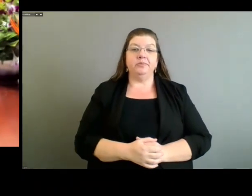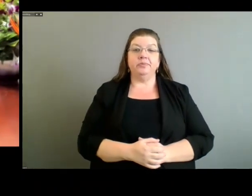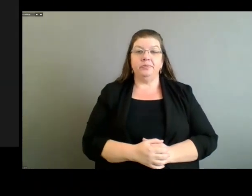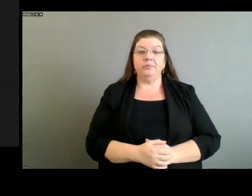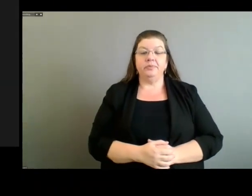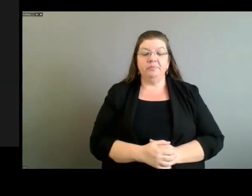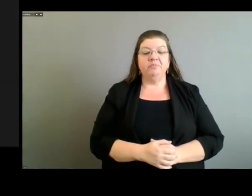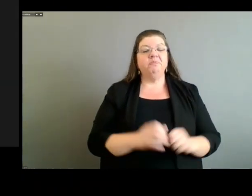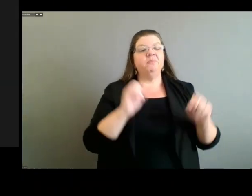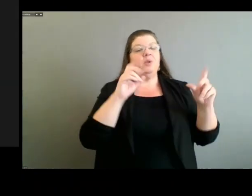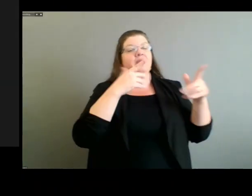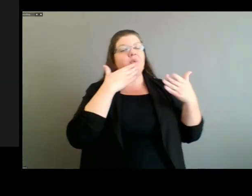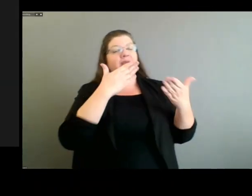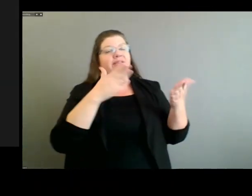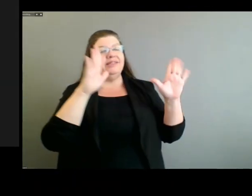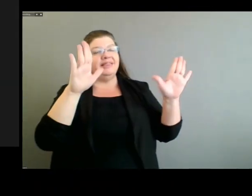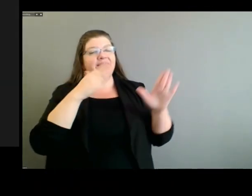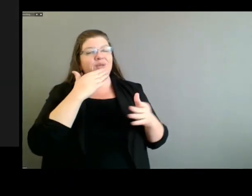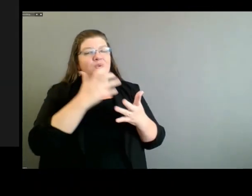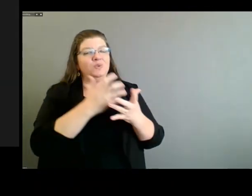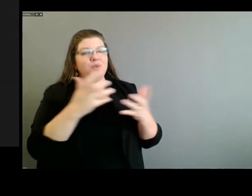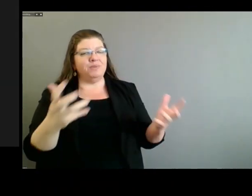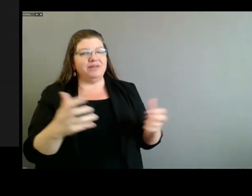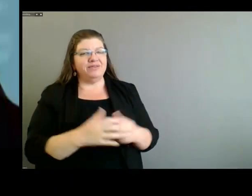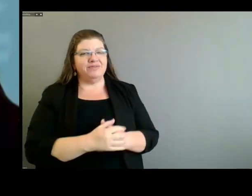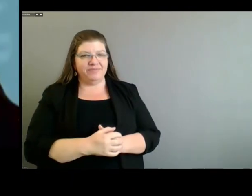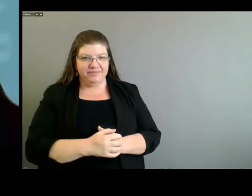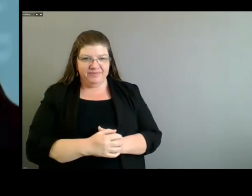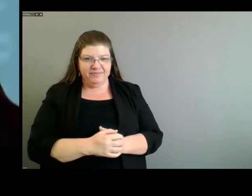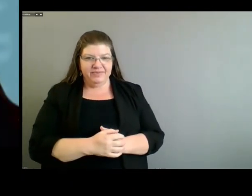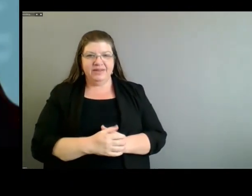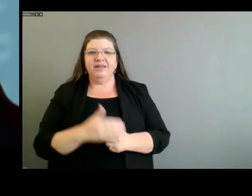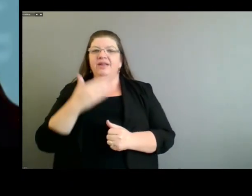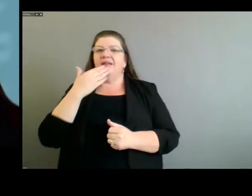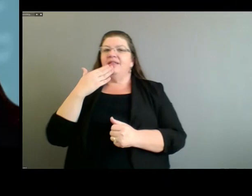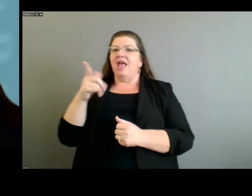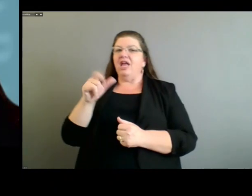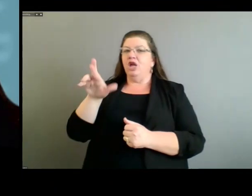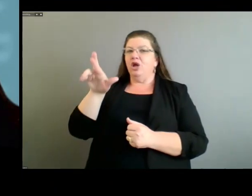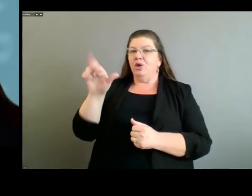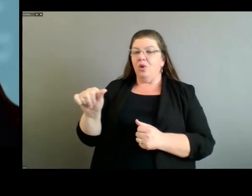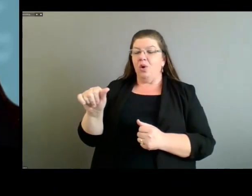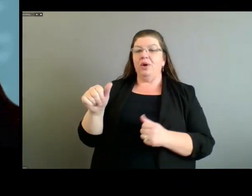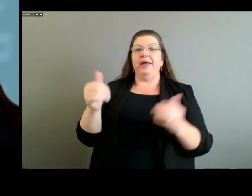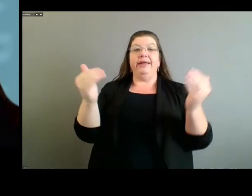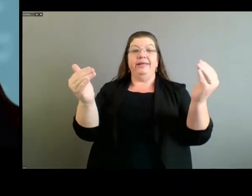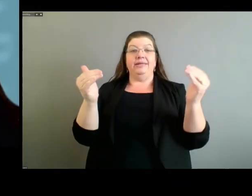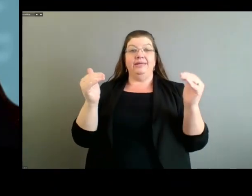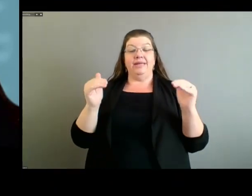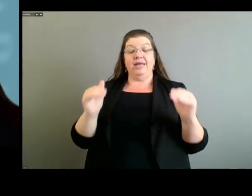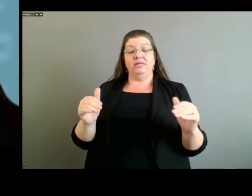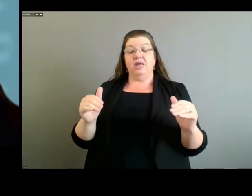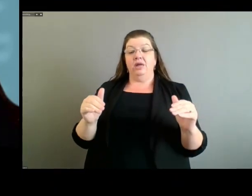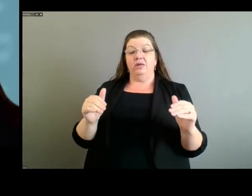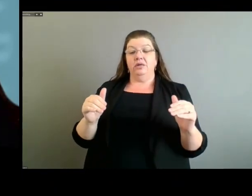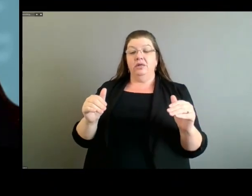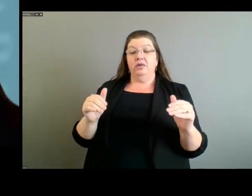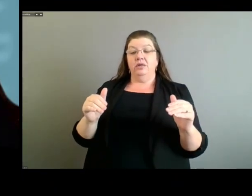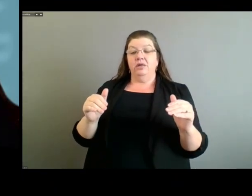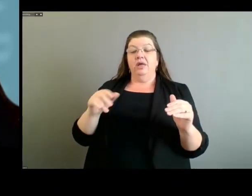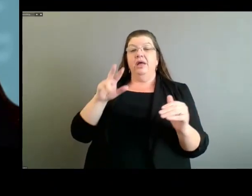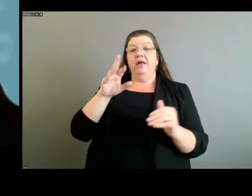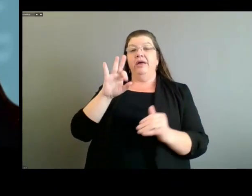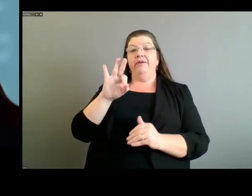Okay, great. Thank you so much. Yes. Thank you, Laura. And next up, we are going to